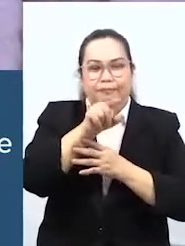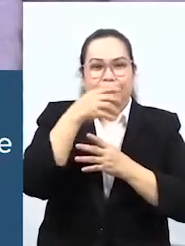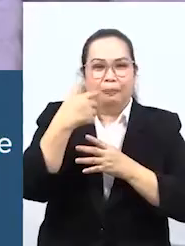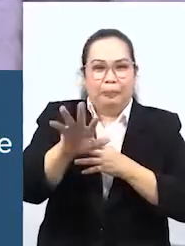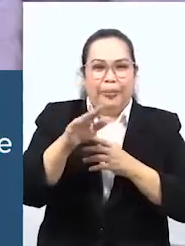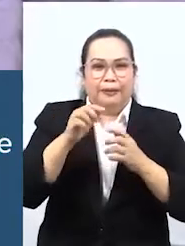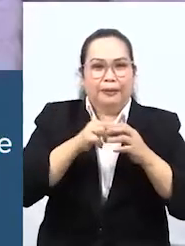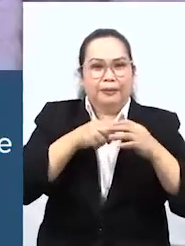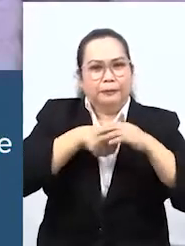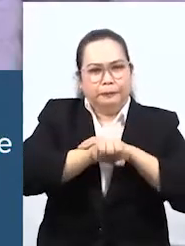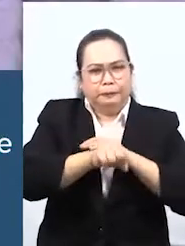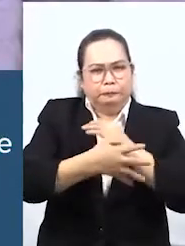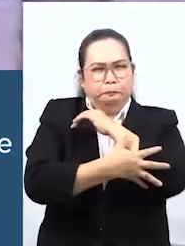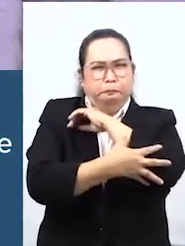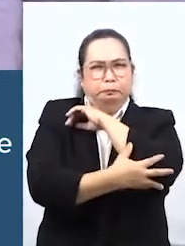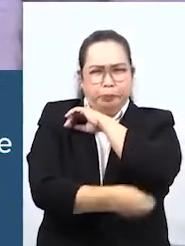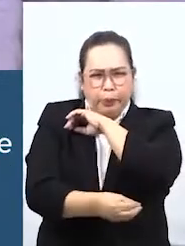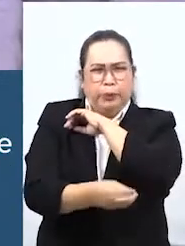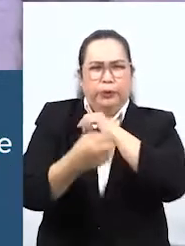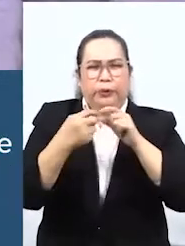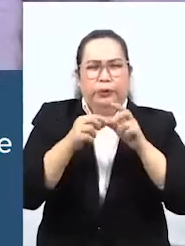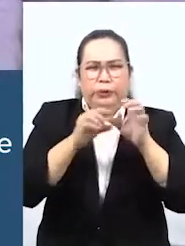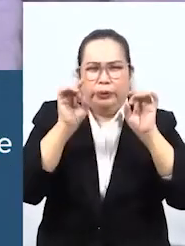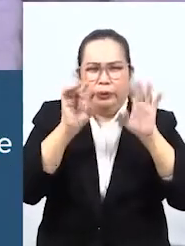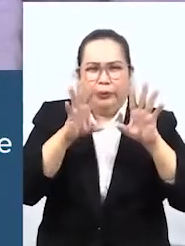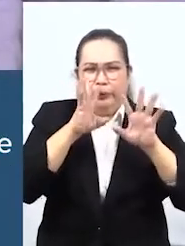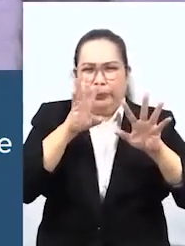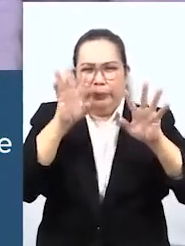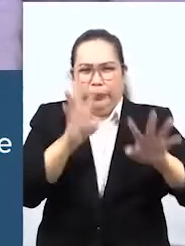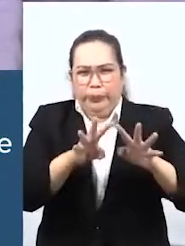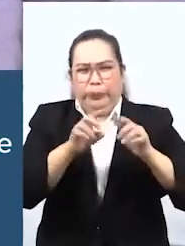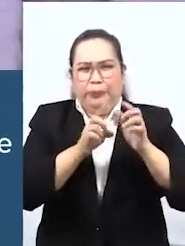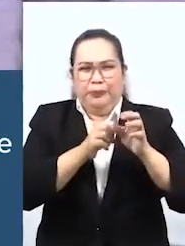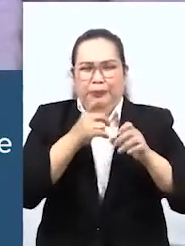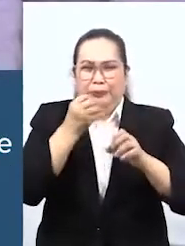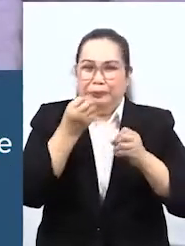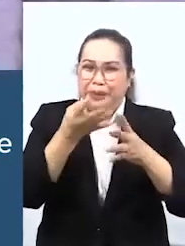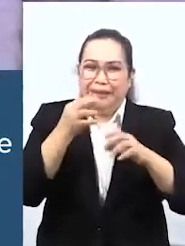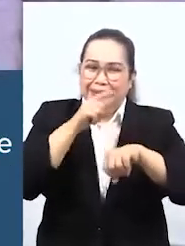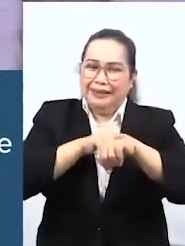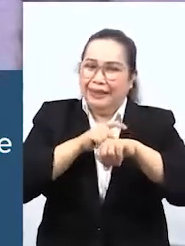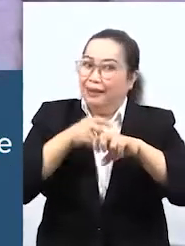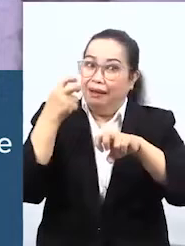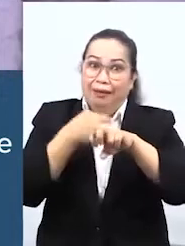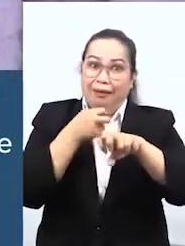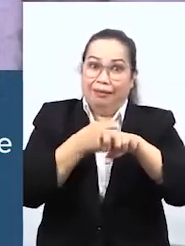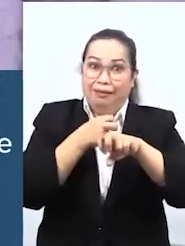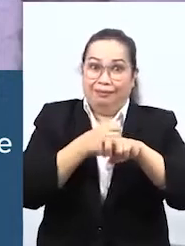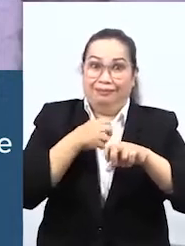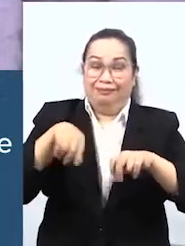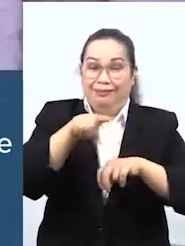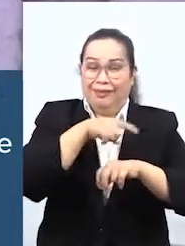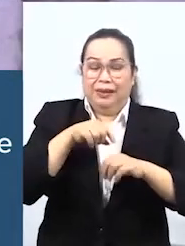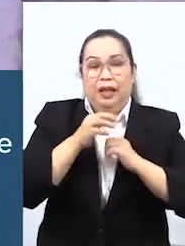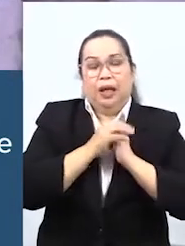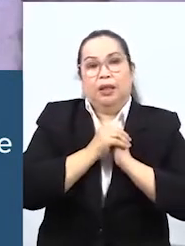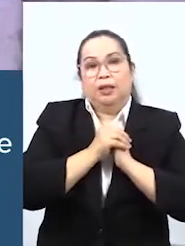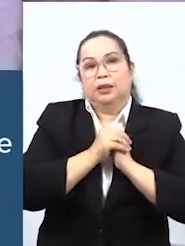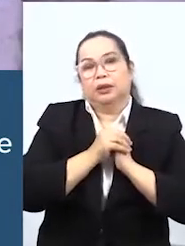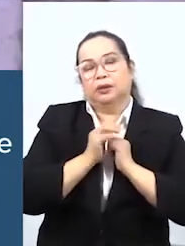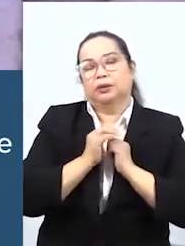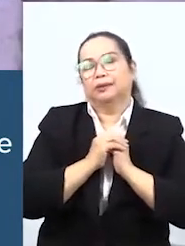Born poor when when you felt abandoned many times It's difficult You know it's like our default